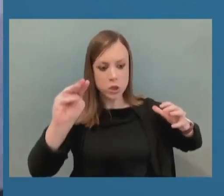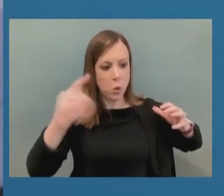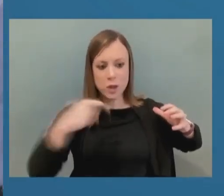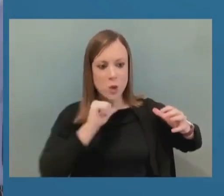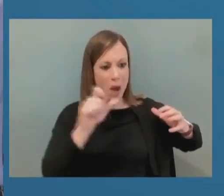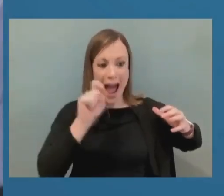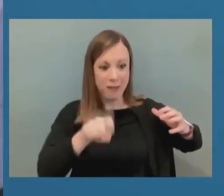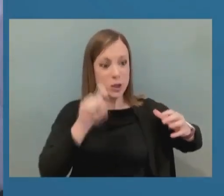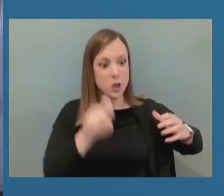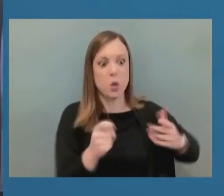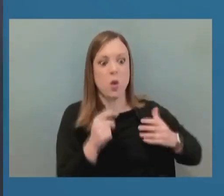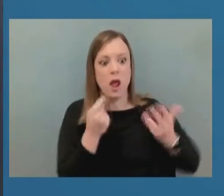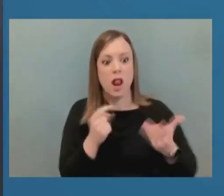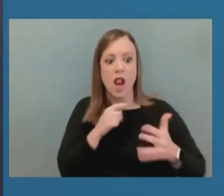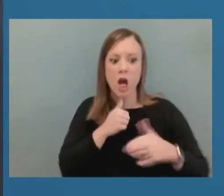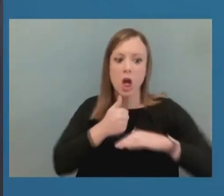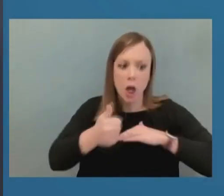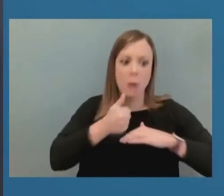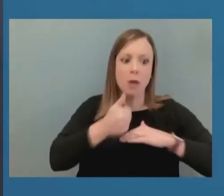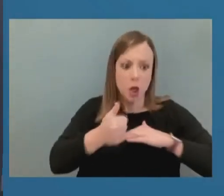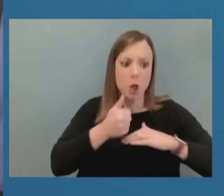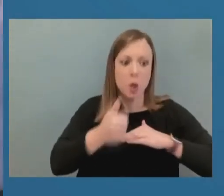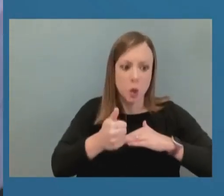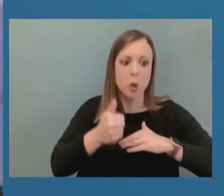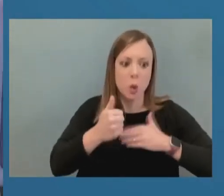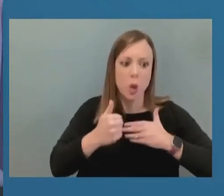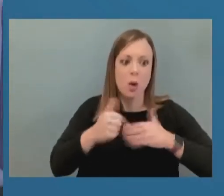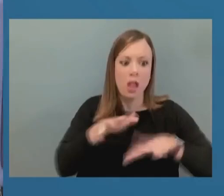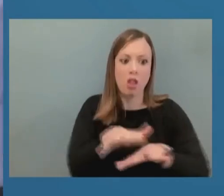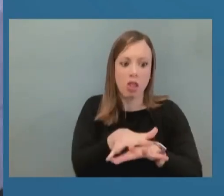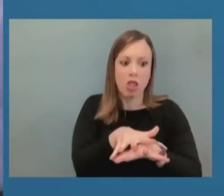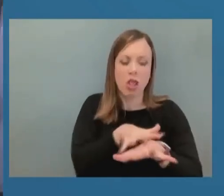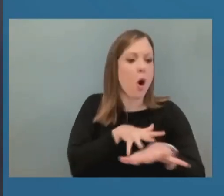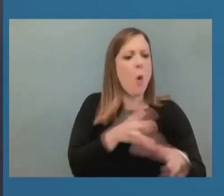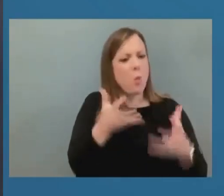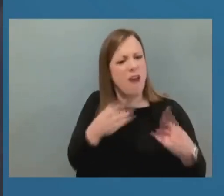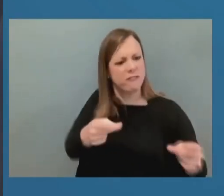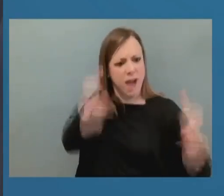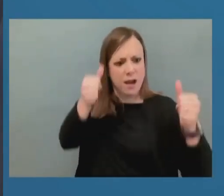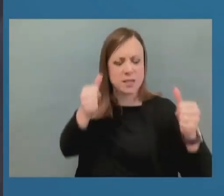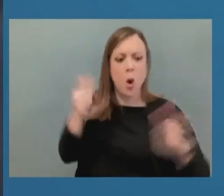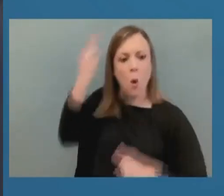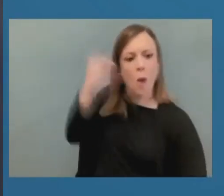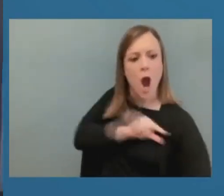Interborough Express, why people from Queens and Brooklyn have to come into the city